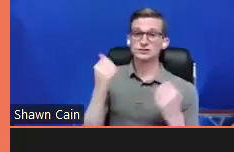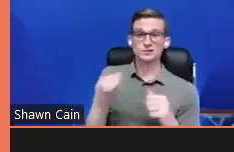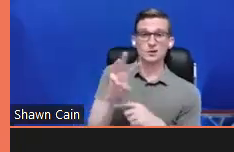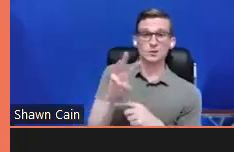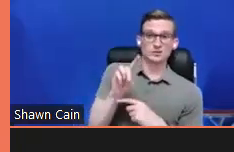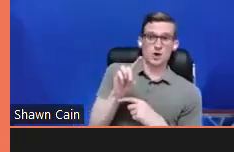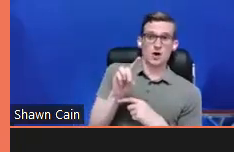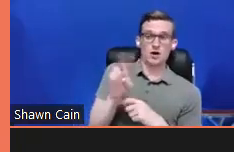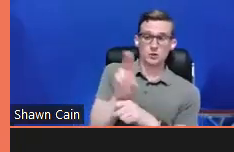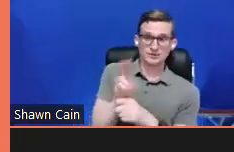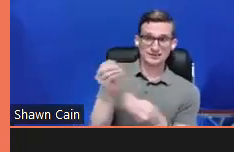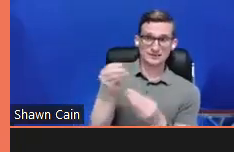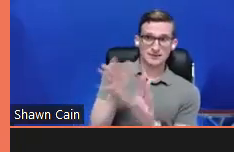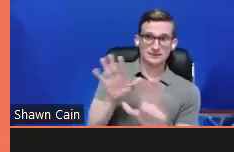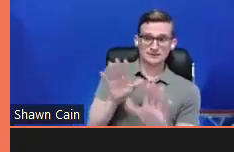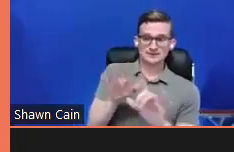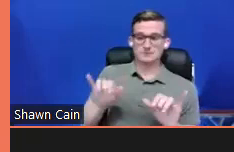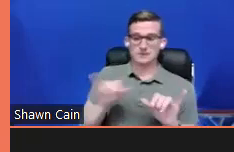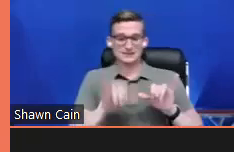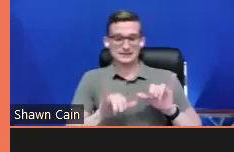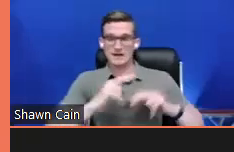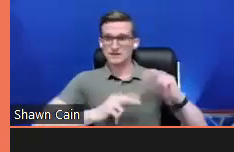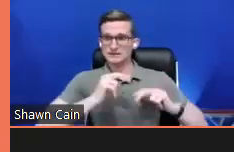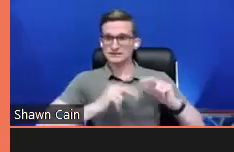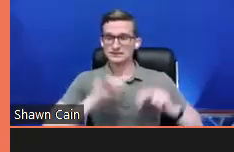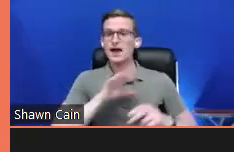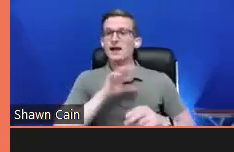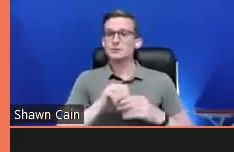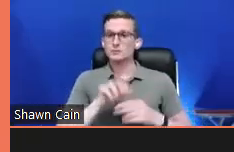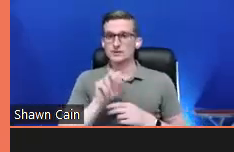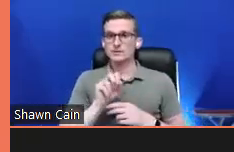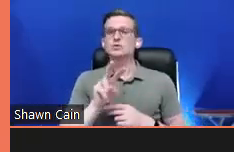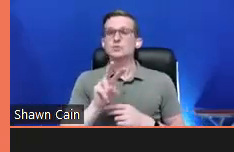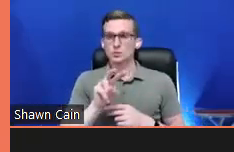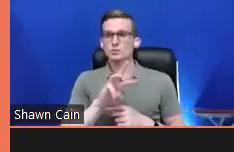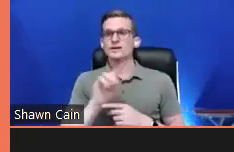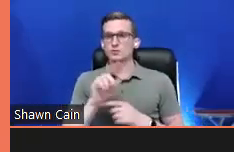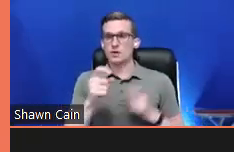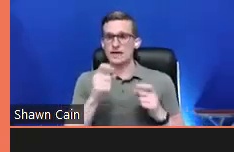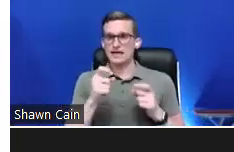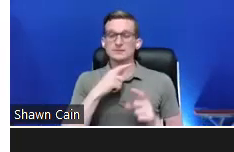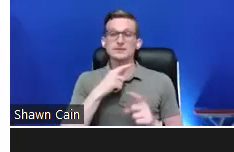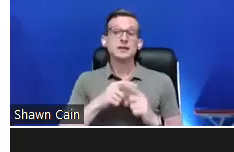facility, this includes 3.2 withdrawal management as well as 3.7. Next slide.